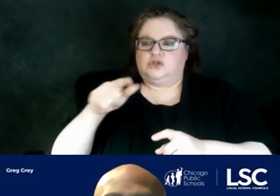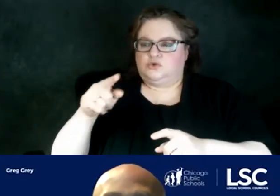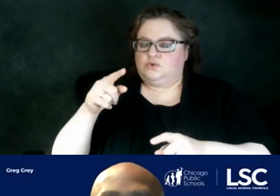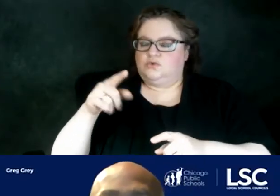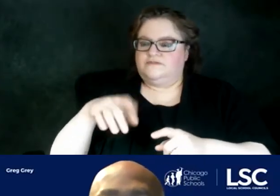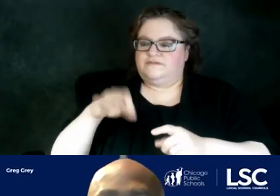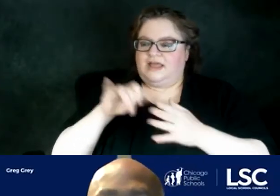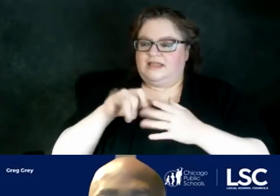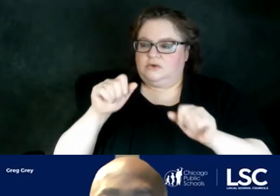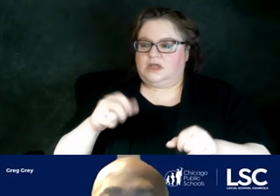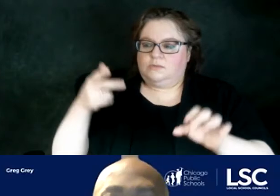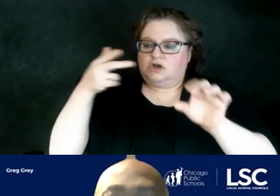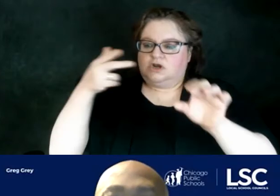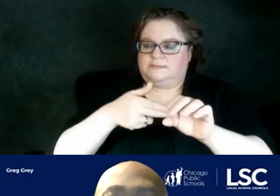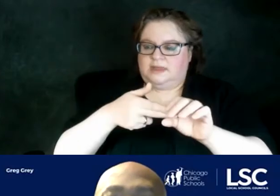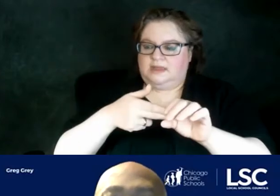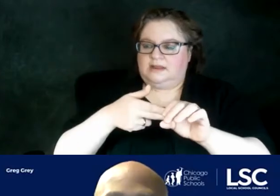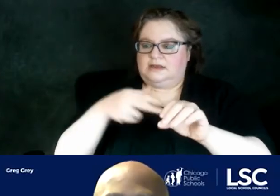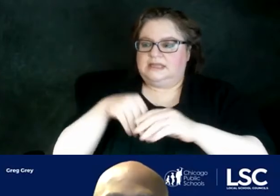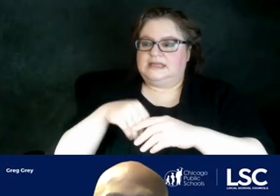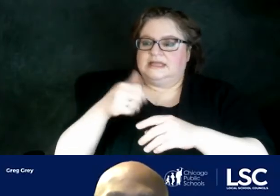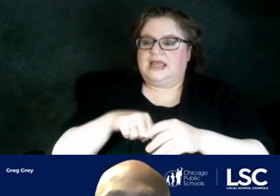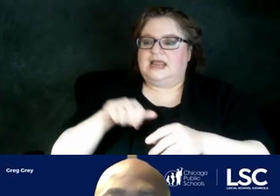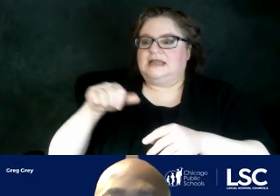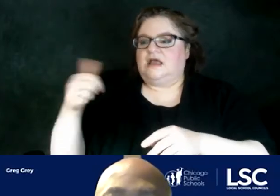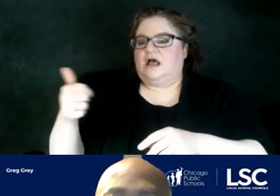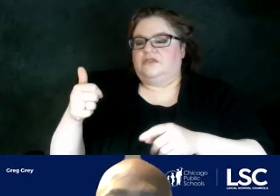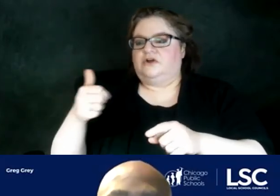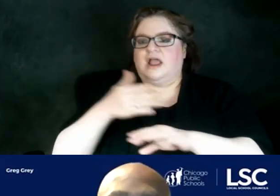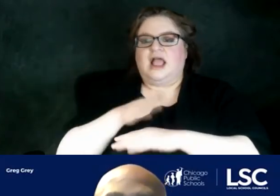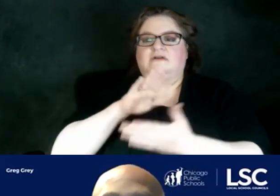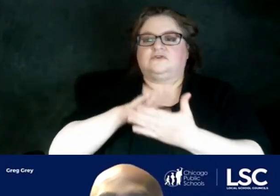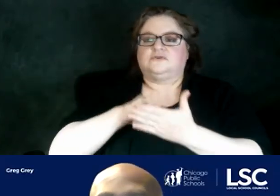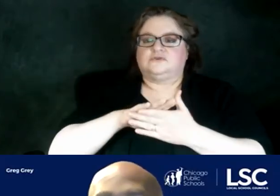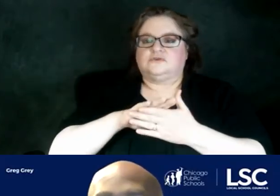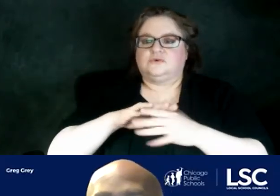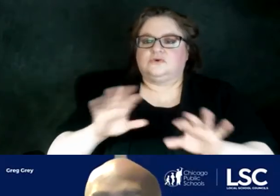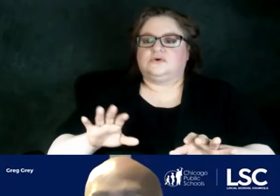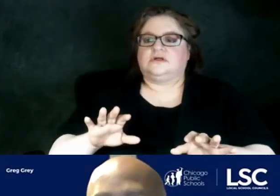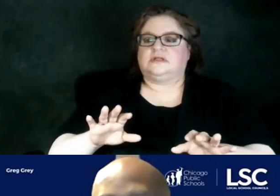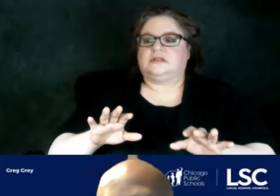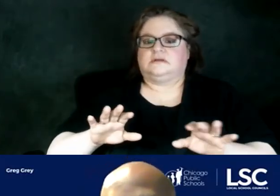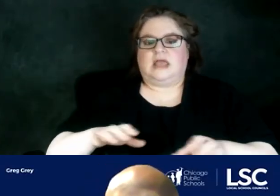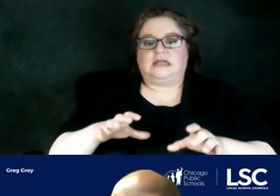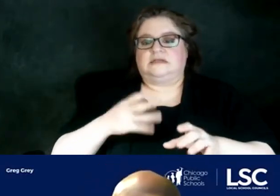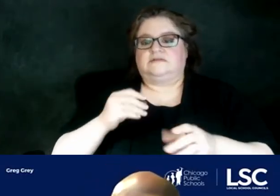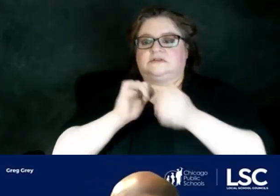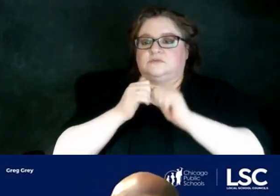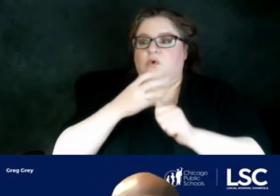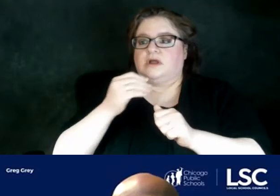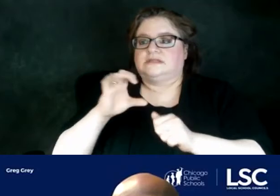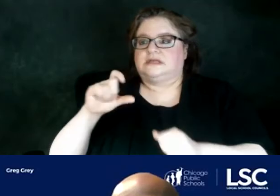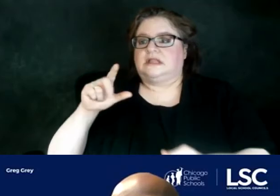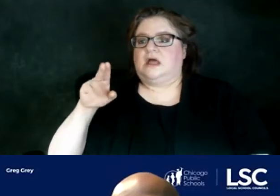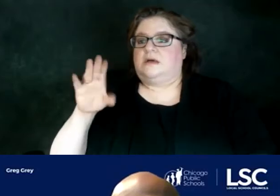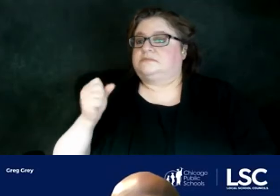that you're able to participate in any other after-school activities, as in sports or clubs?